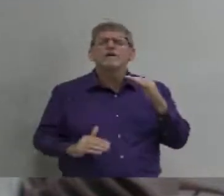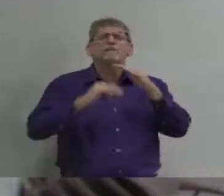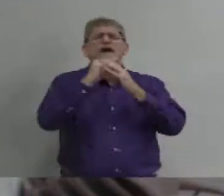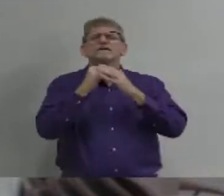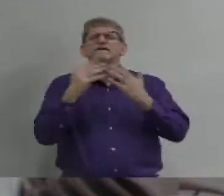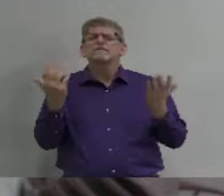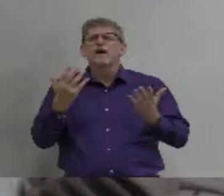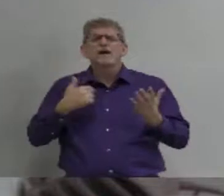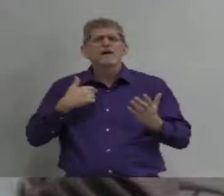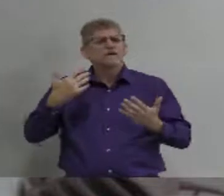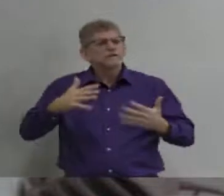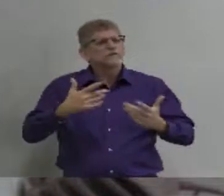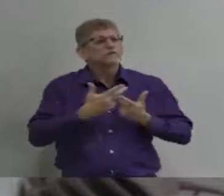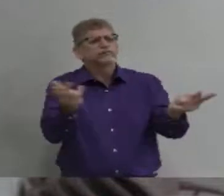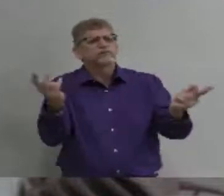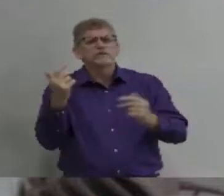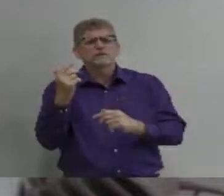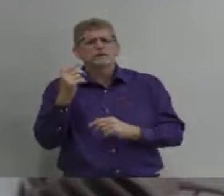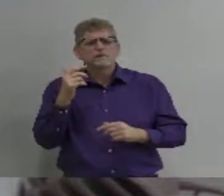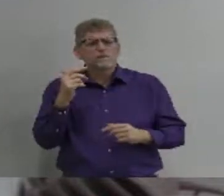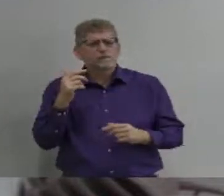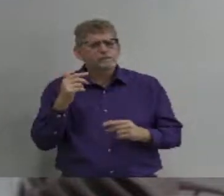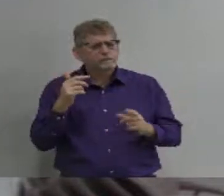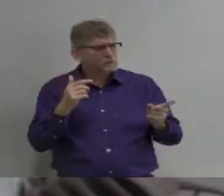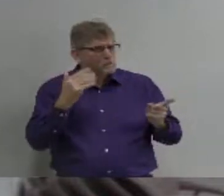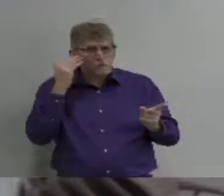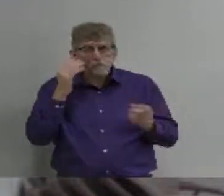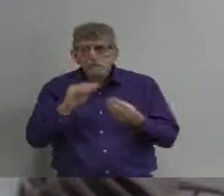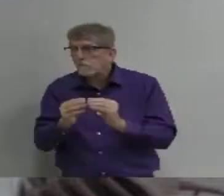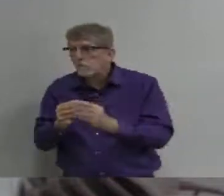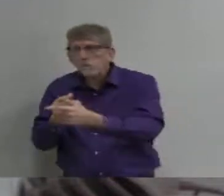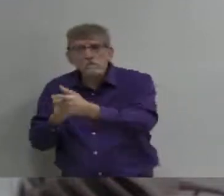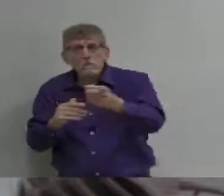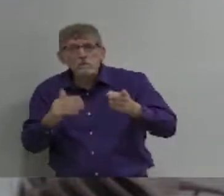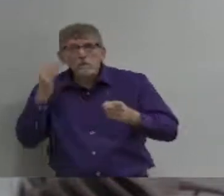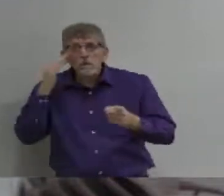do you have an idea what that number might be?